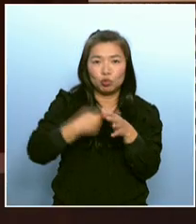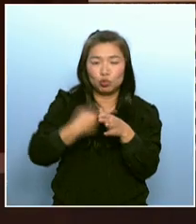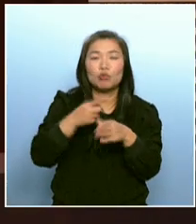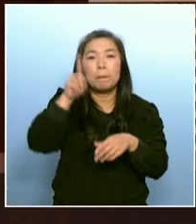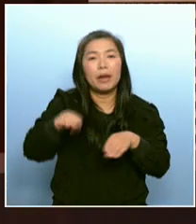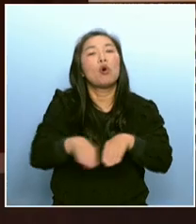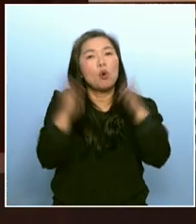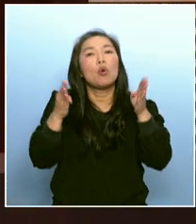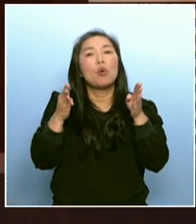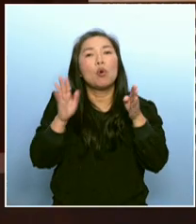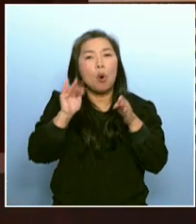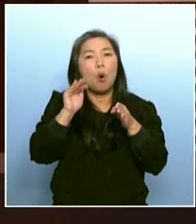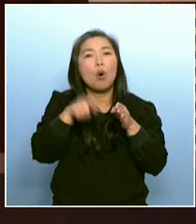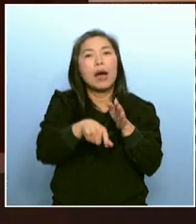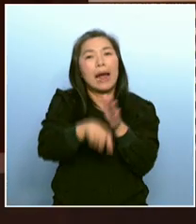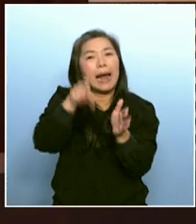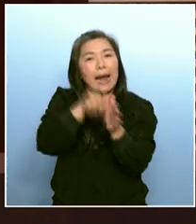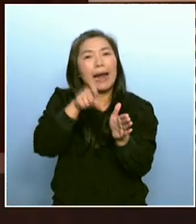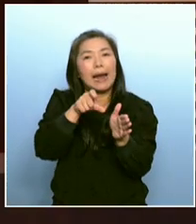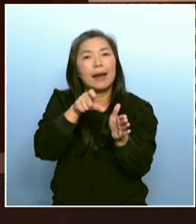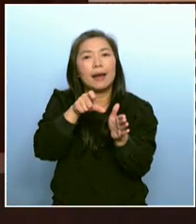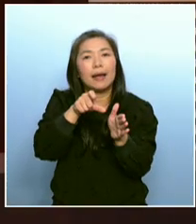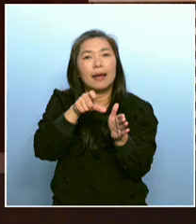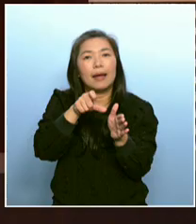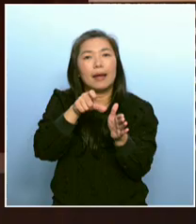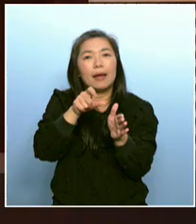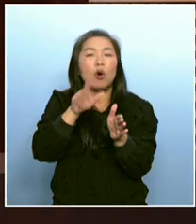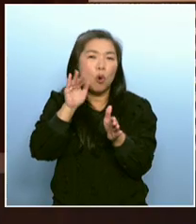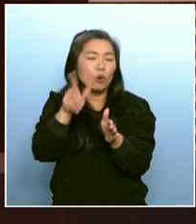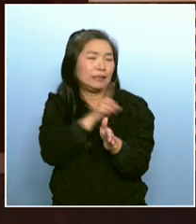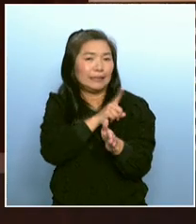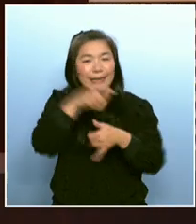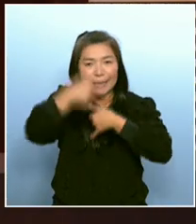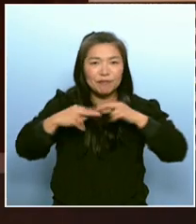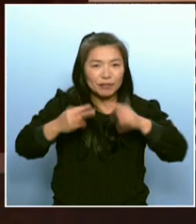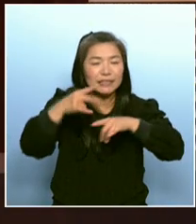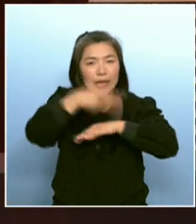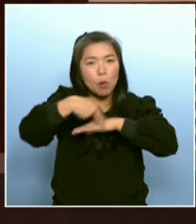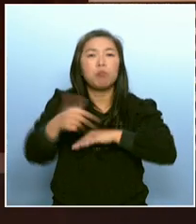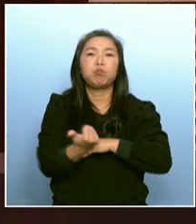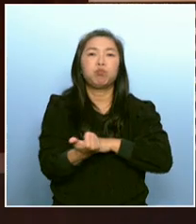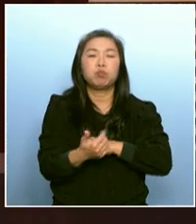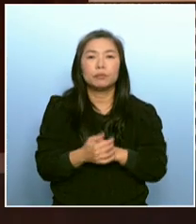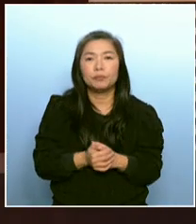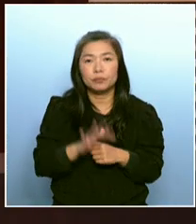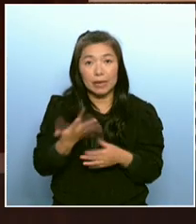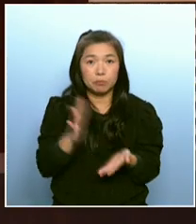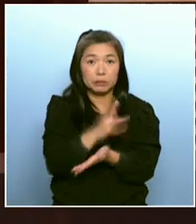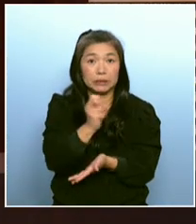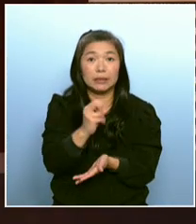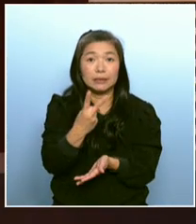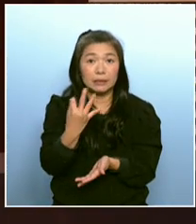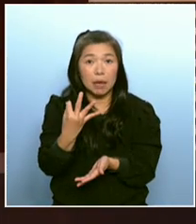past, participating children could start using the targeted saving starting from the 24th month